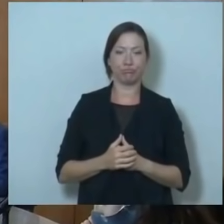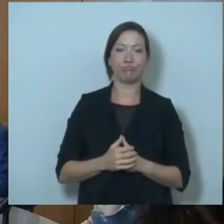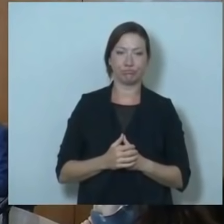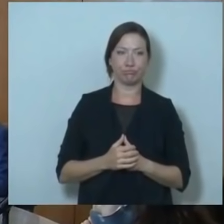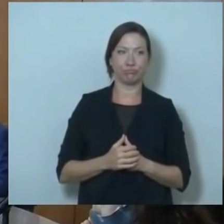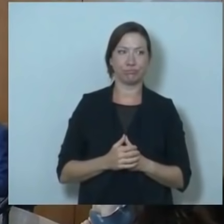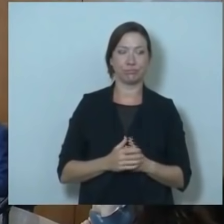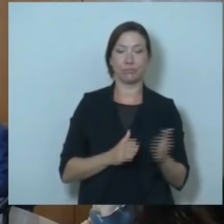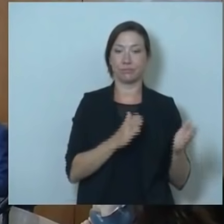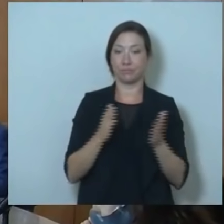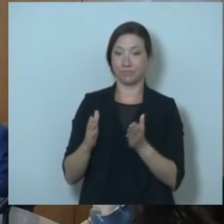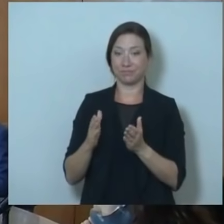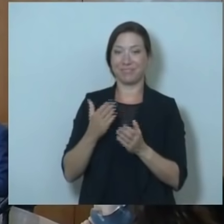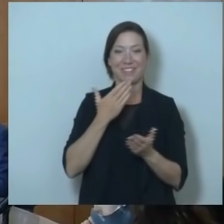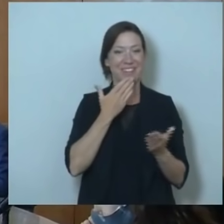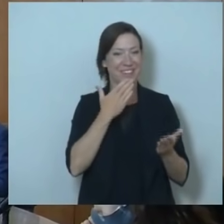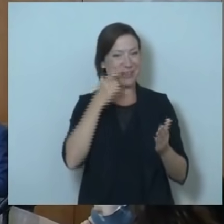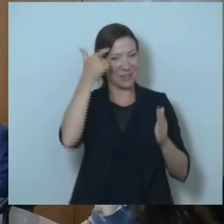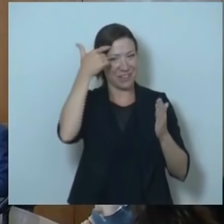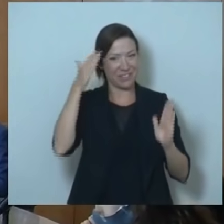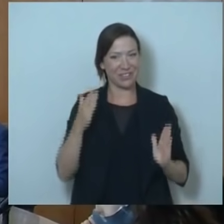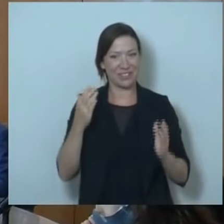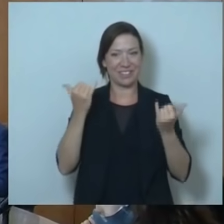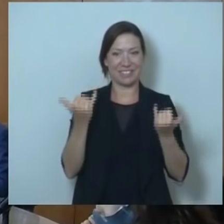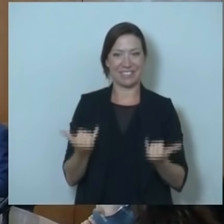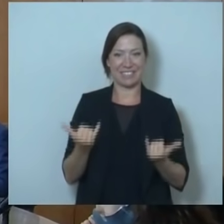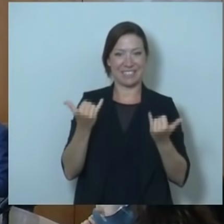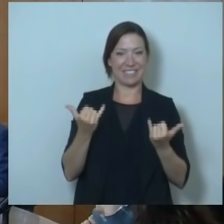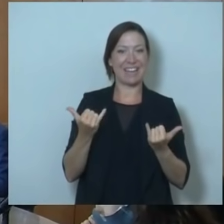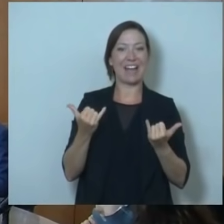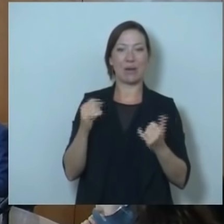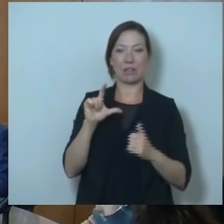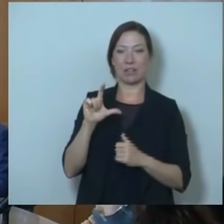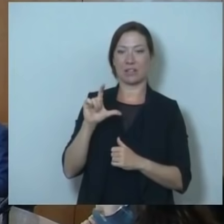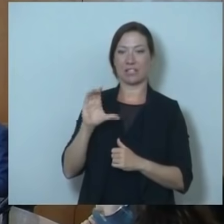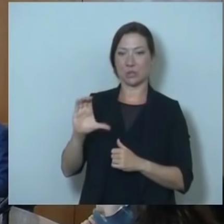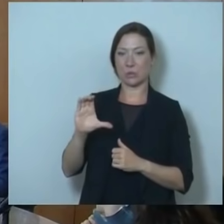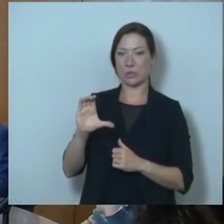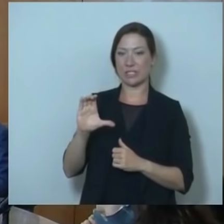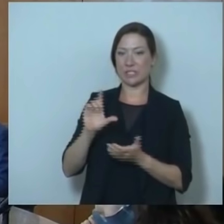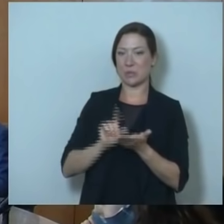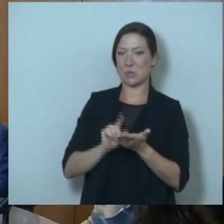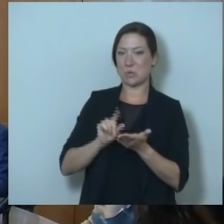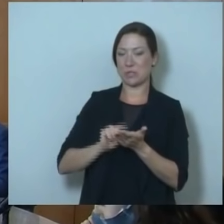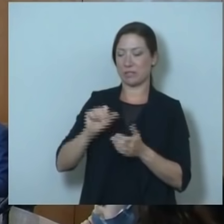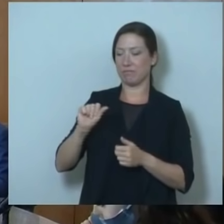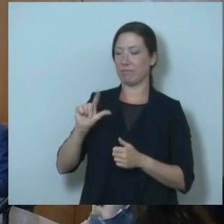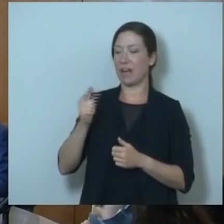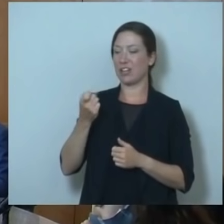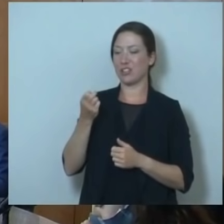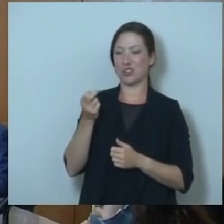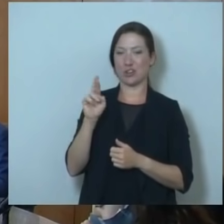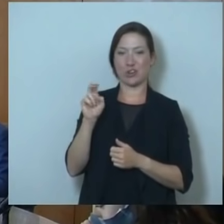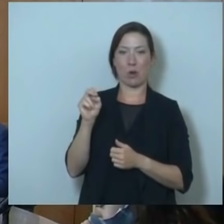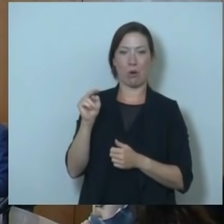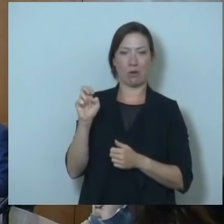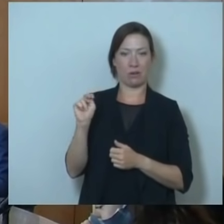Thank you, Governor. Next, I'm going to go to Algernon Damassa with the Las Cruces Sun News. Algernon, you're unmuted. Go ahead and ask your